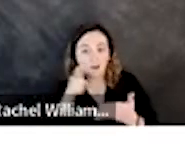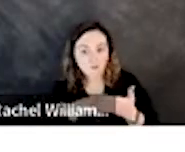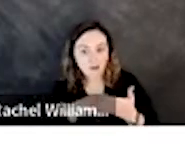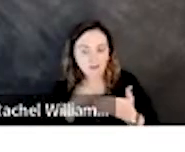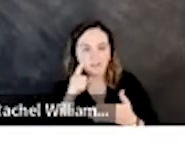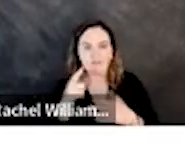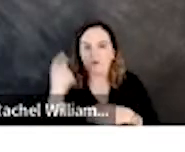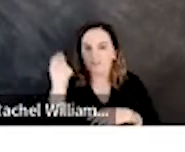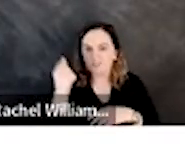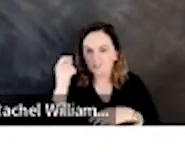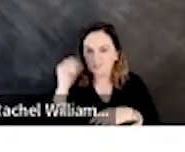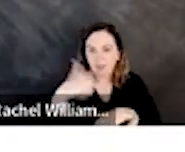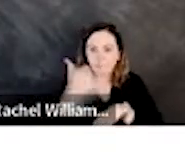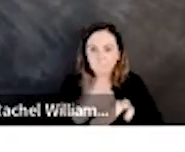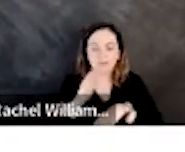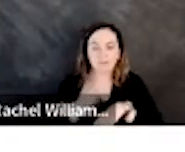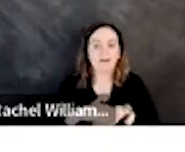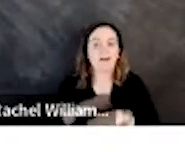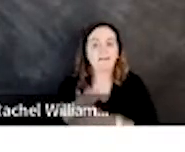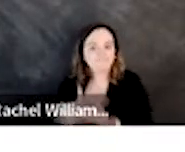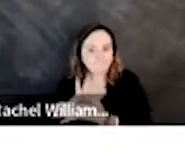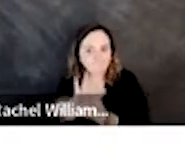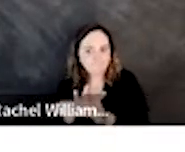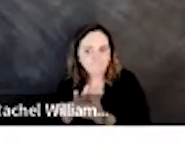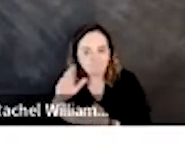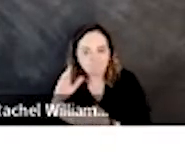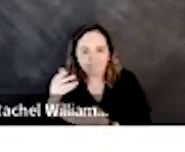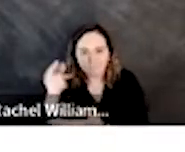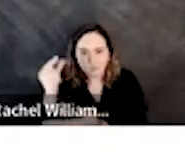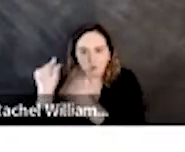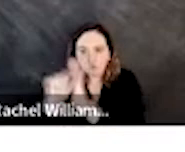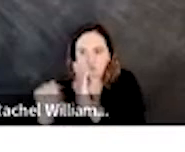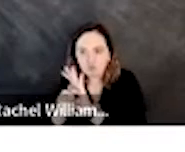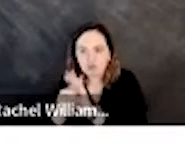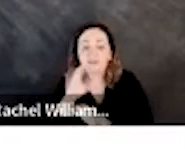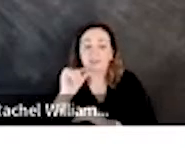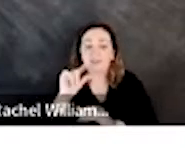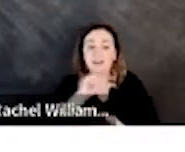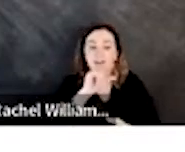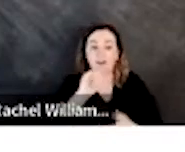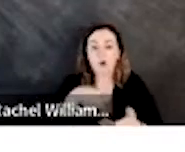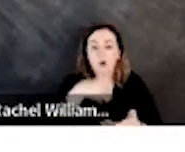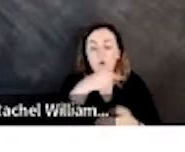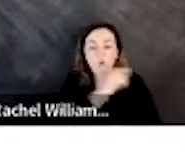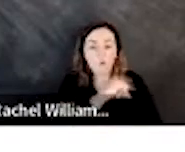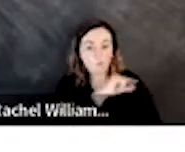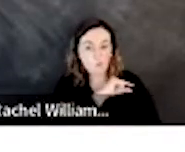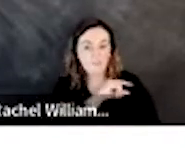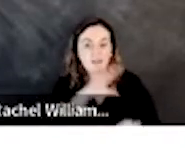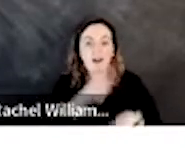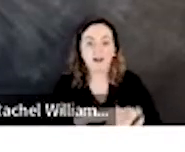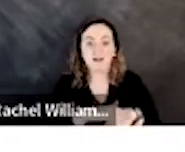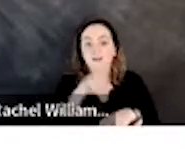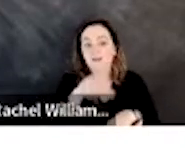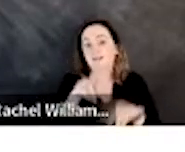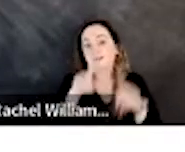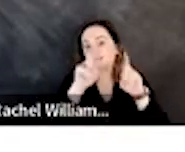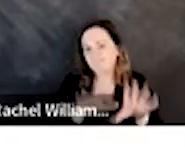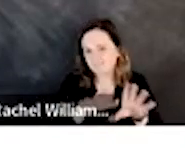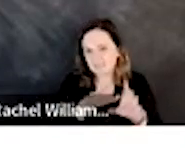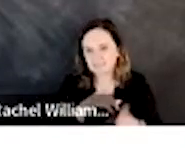for scholarships based on academic achievement and qualification on the National Merit Scholarship Qualifying